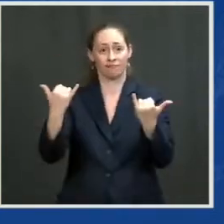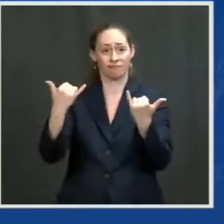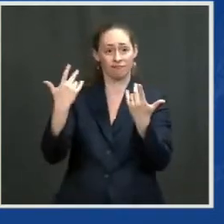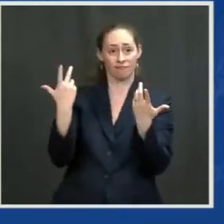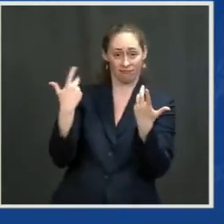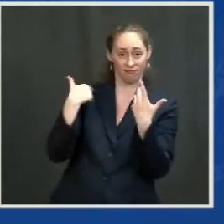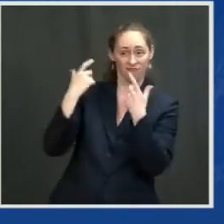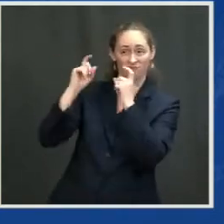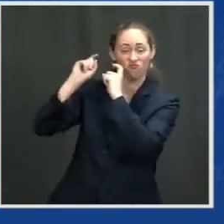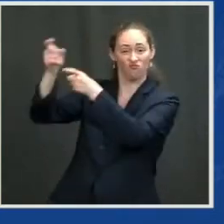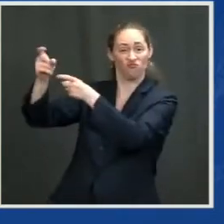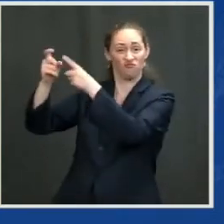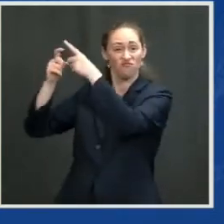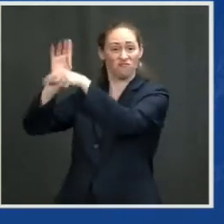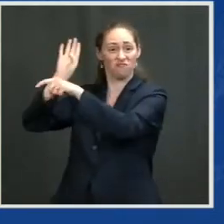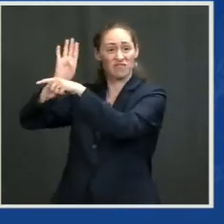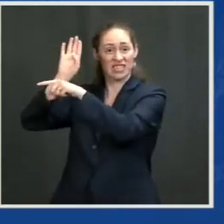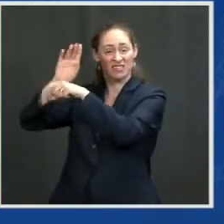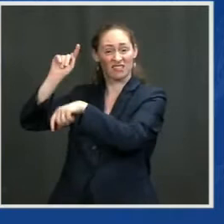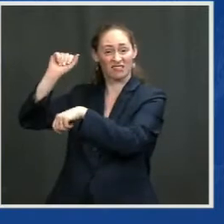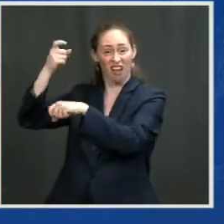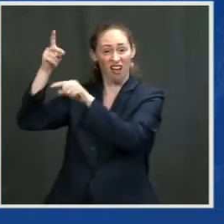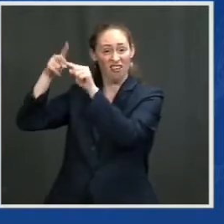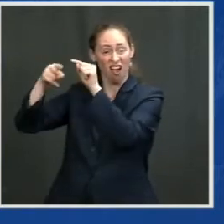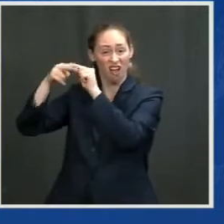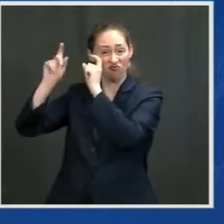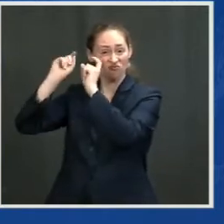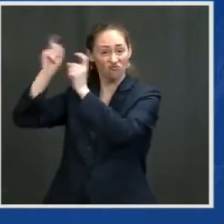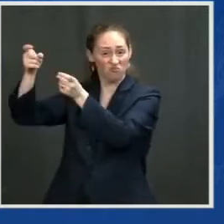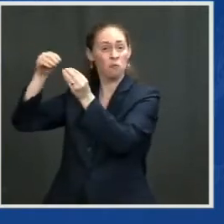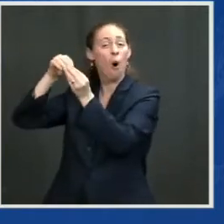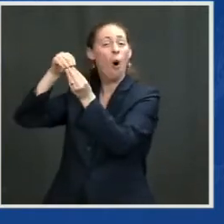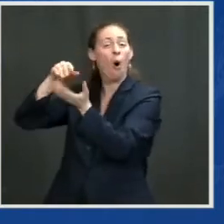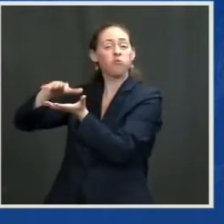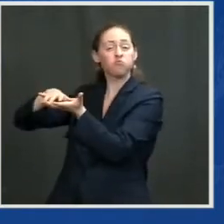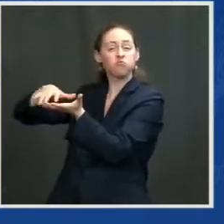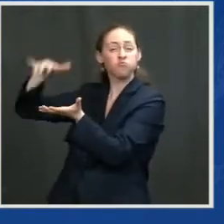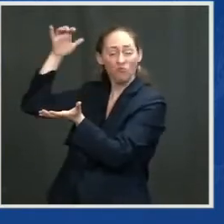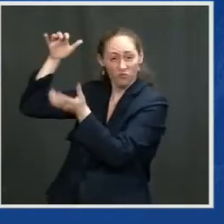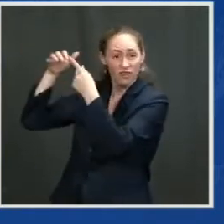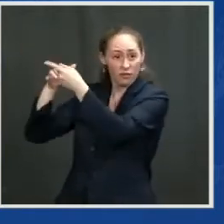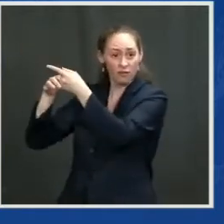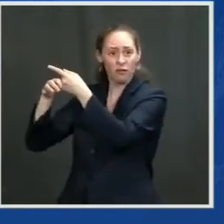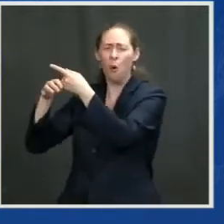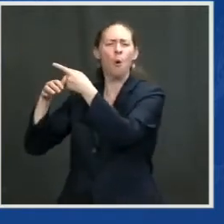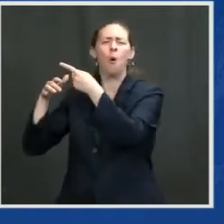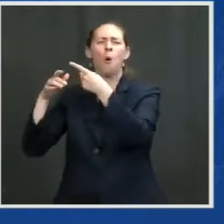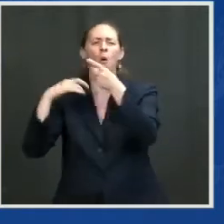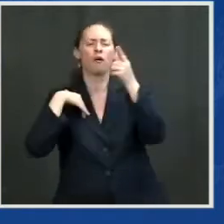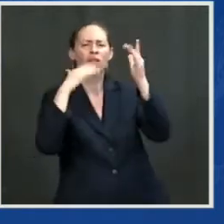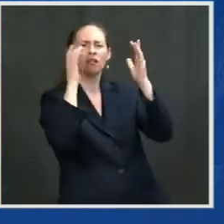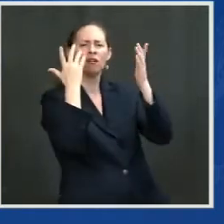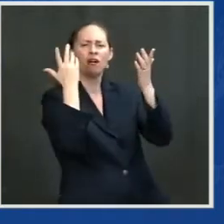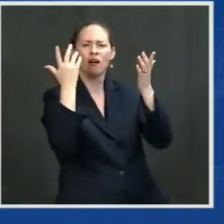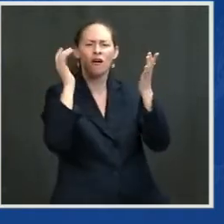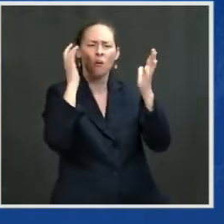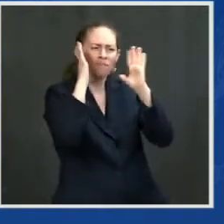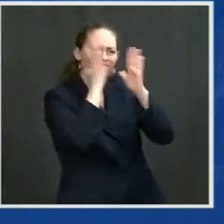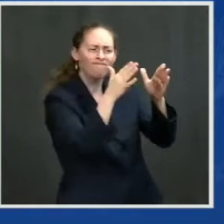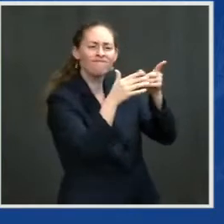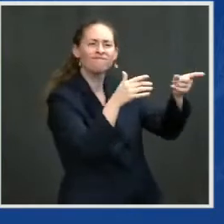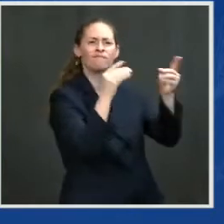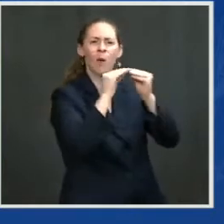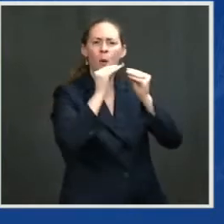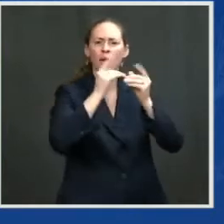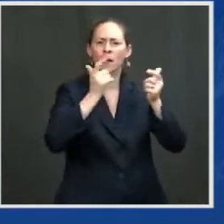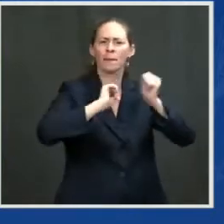CEOs richer, or investments going to make our country stronger, more competitive, and lift up the standard of living for everybody? And by the way, this is